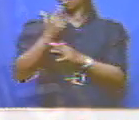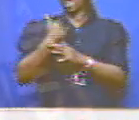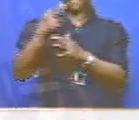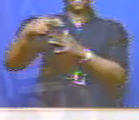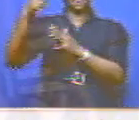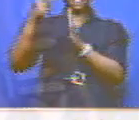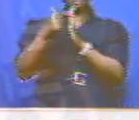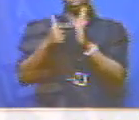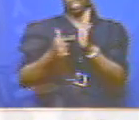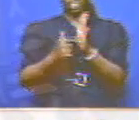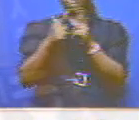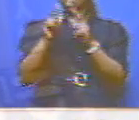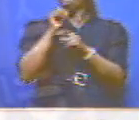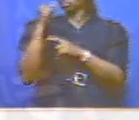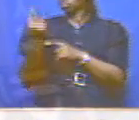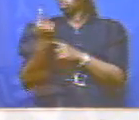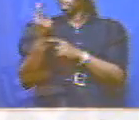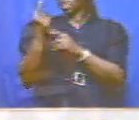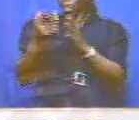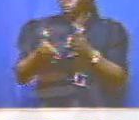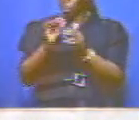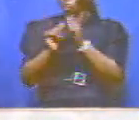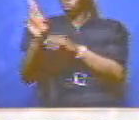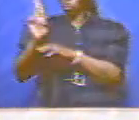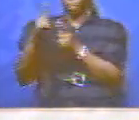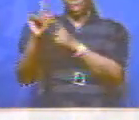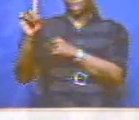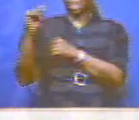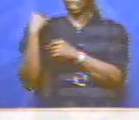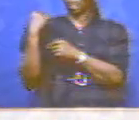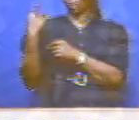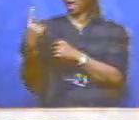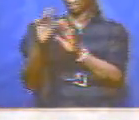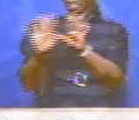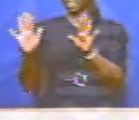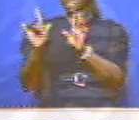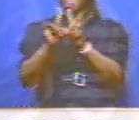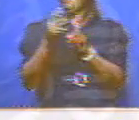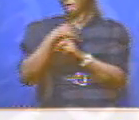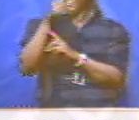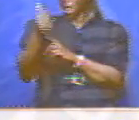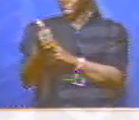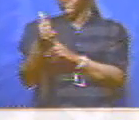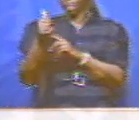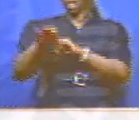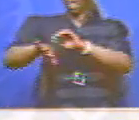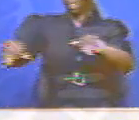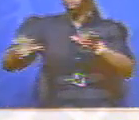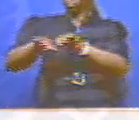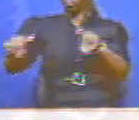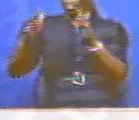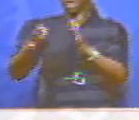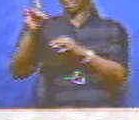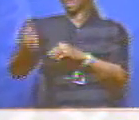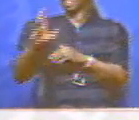Okay. But it is not the only criteria that we use. It is just one of them. There's also a criteria on the swimmer must be competitive